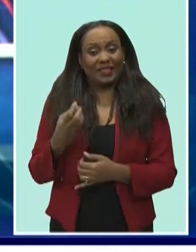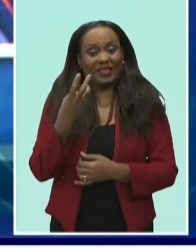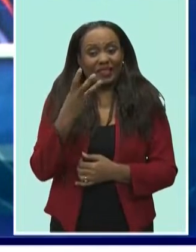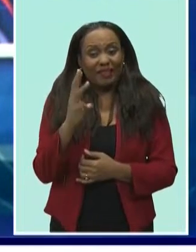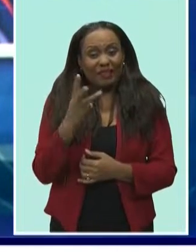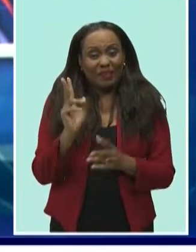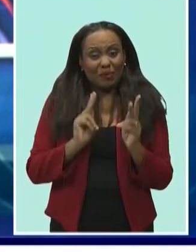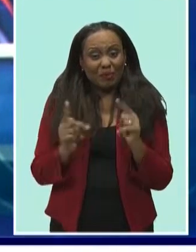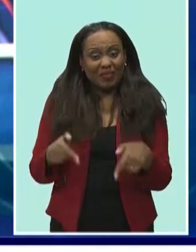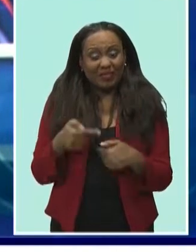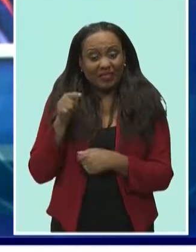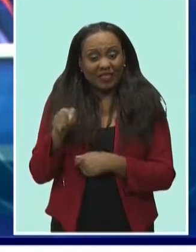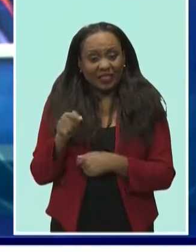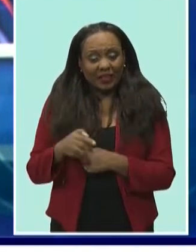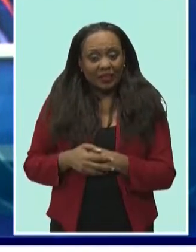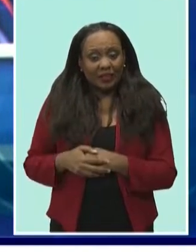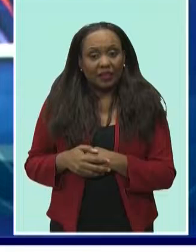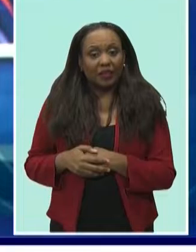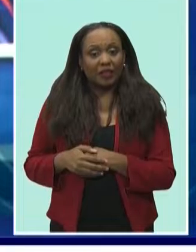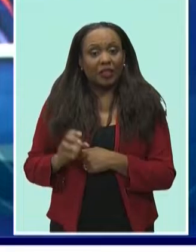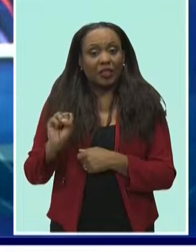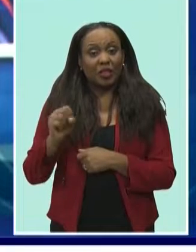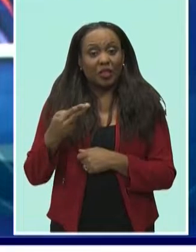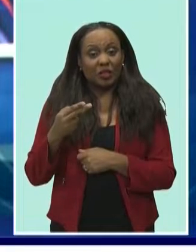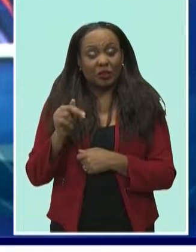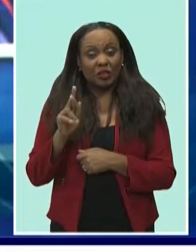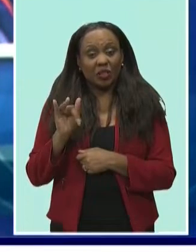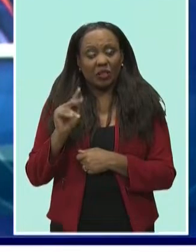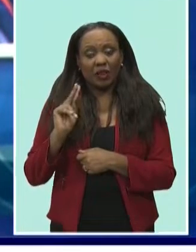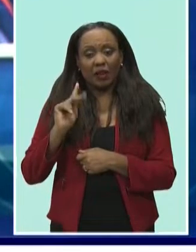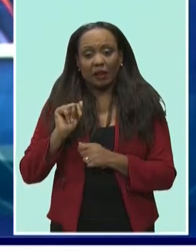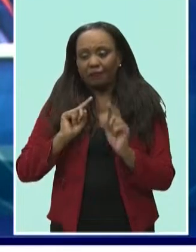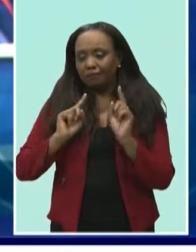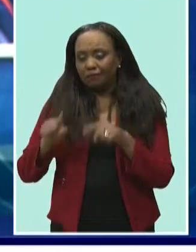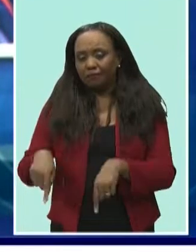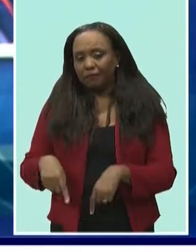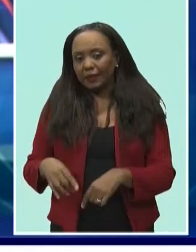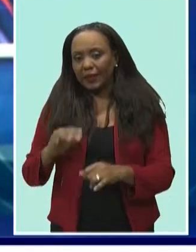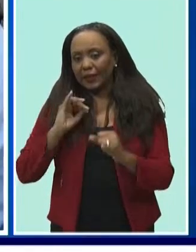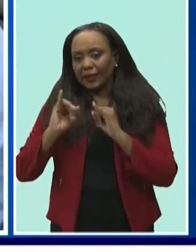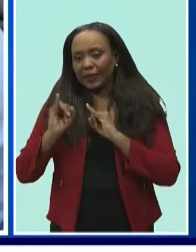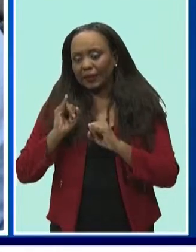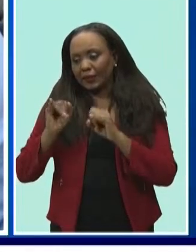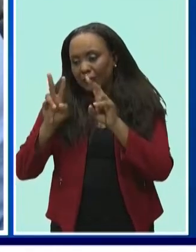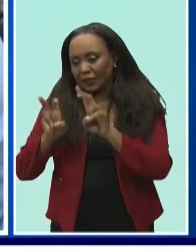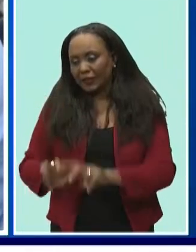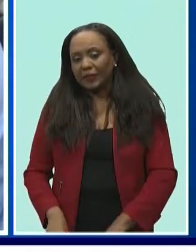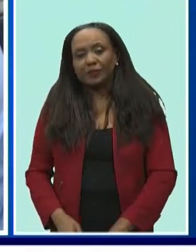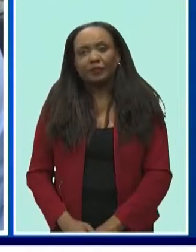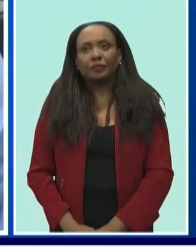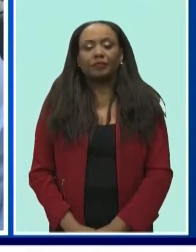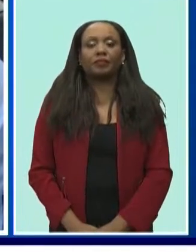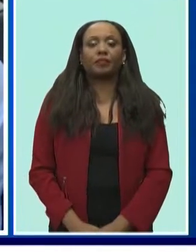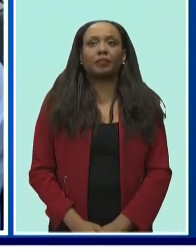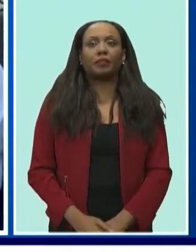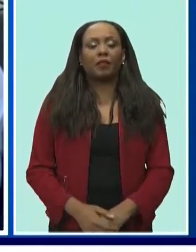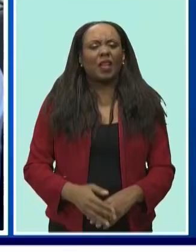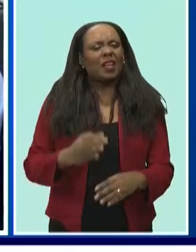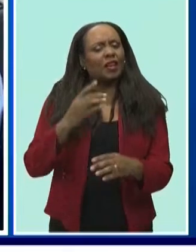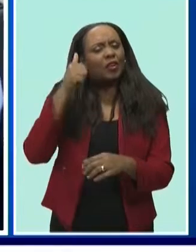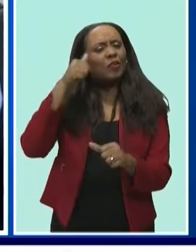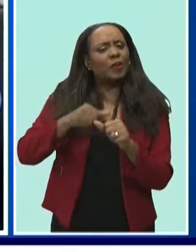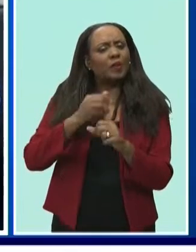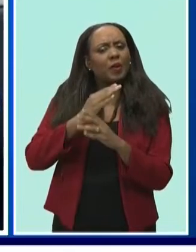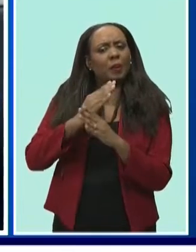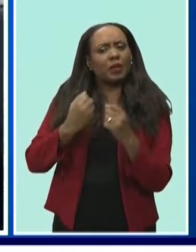this morning. A busy Sharika Griffith visited the scene and filed this report. Bus driver Alvin Sobers is once